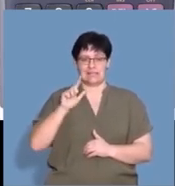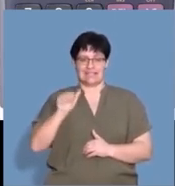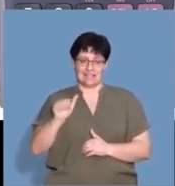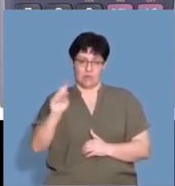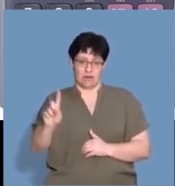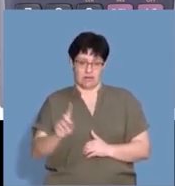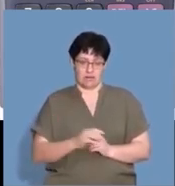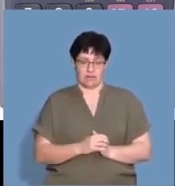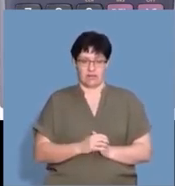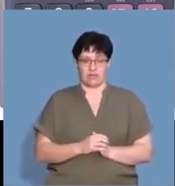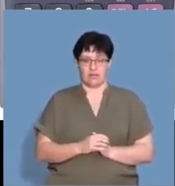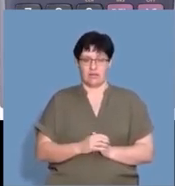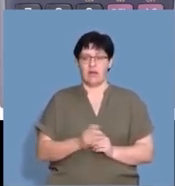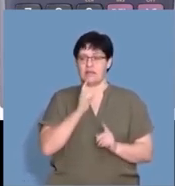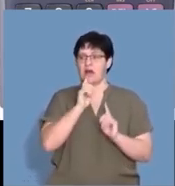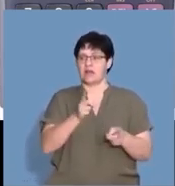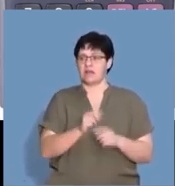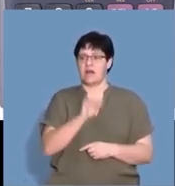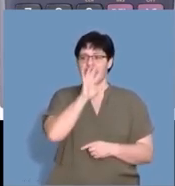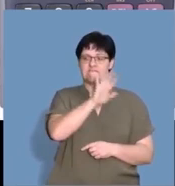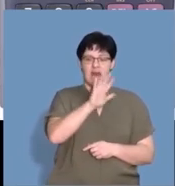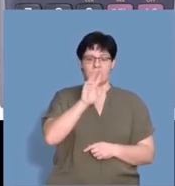434,61. And I get an answer of